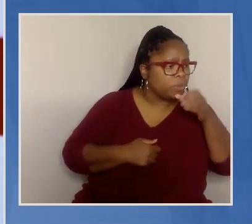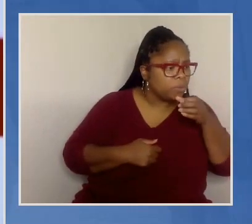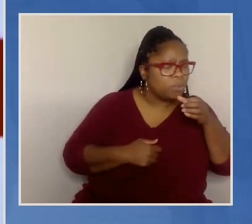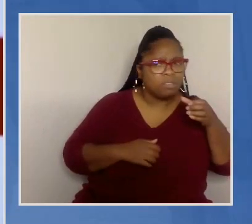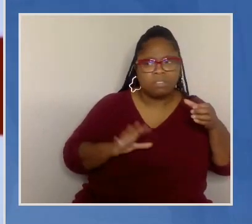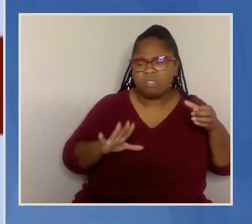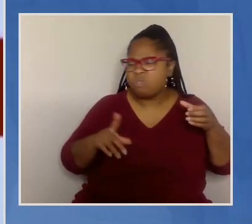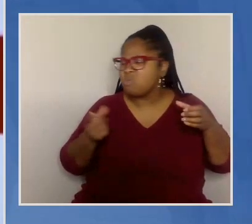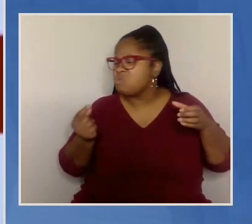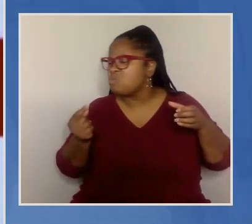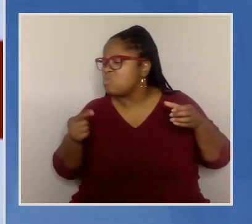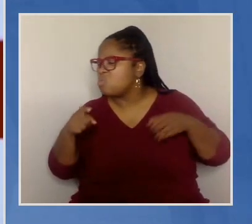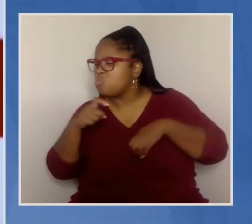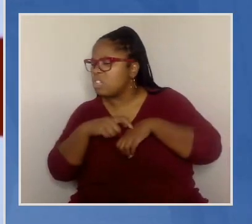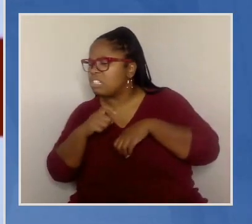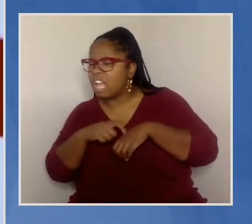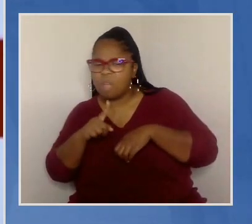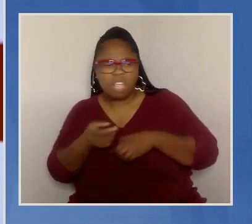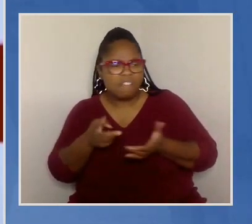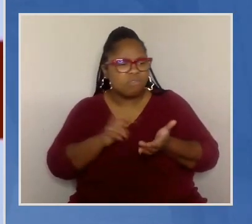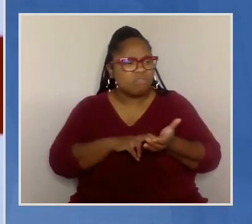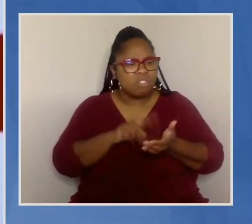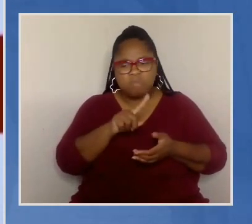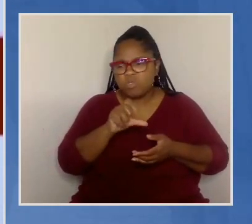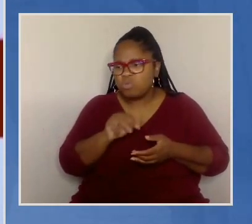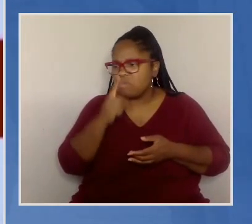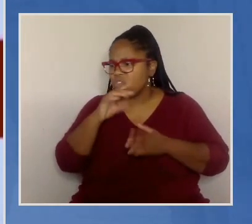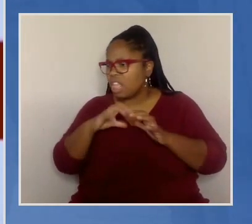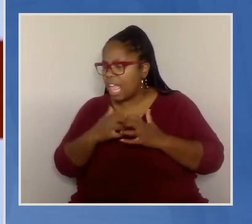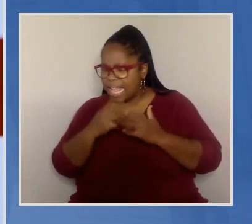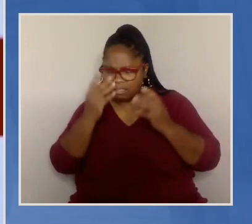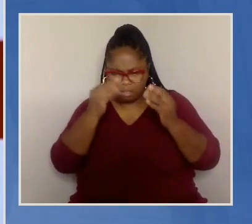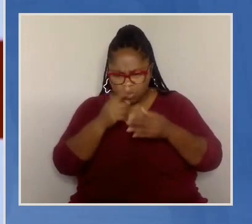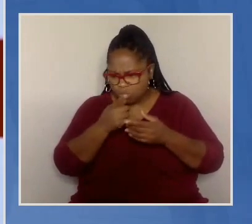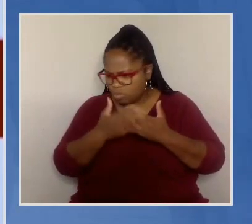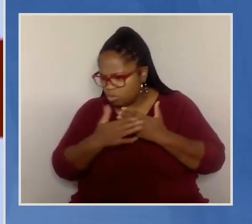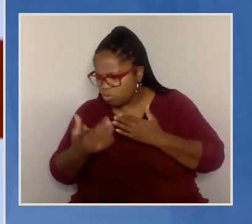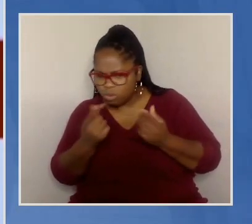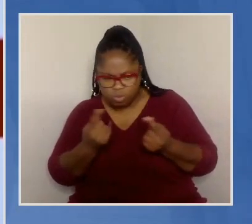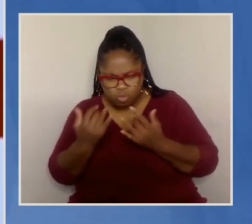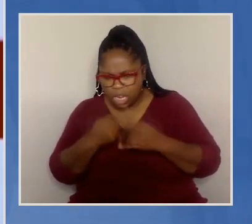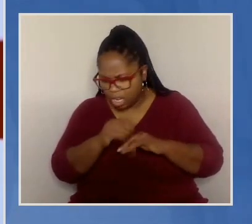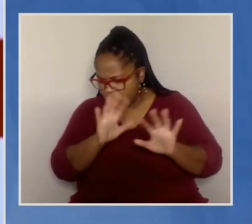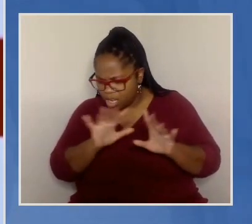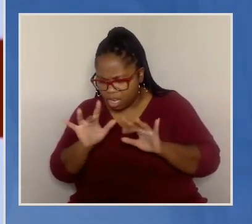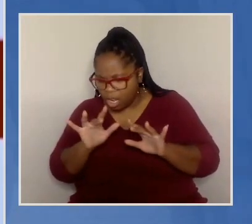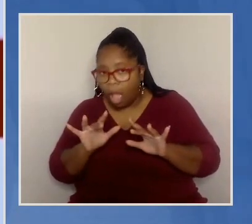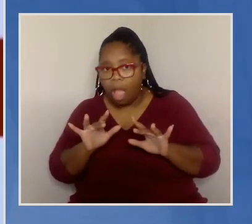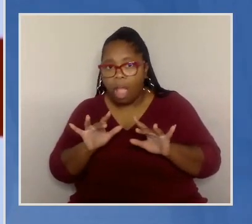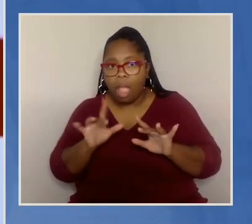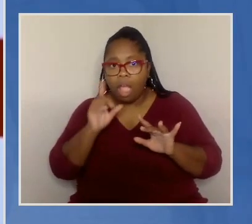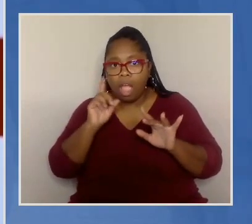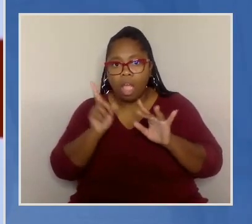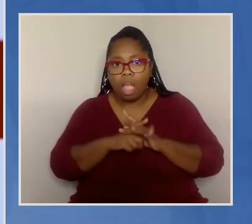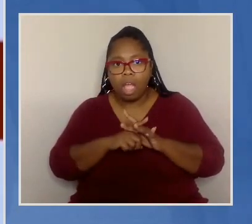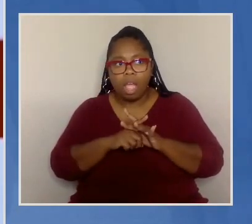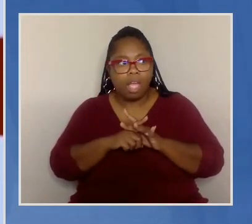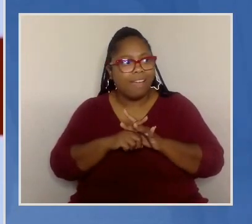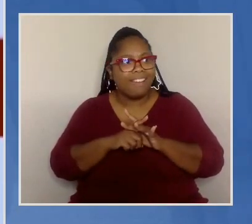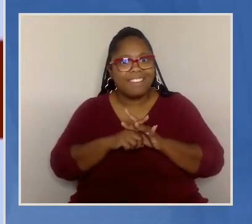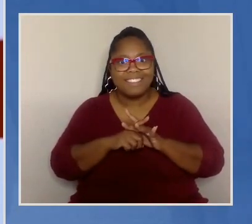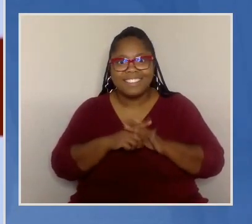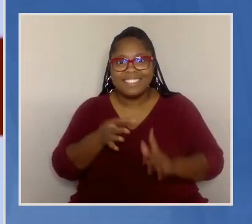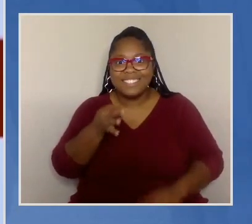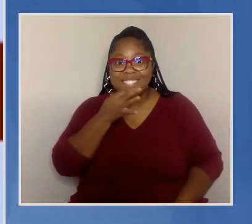oh my gosh, what time does everybody have to get on Zoom to be to classes? But then you remember, hey,